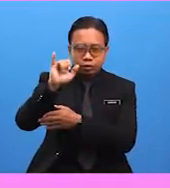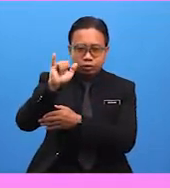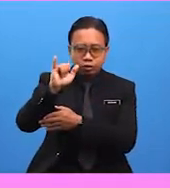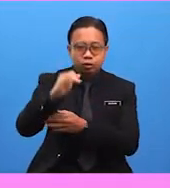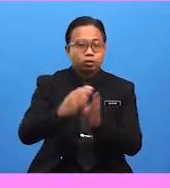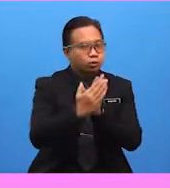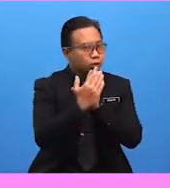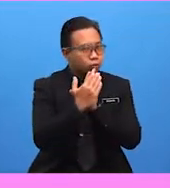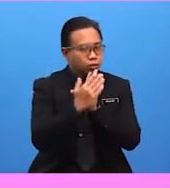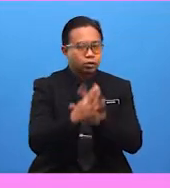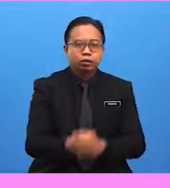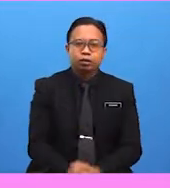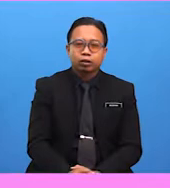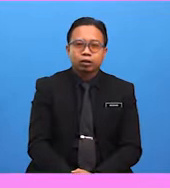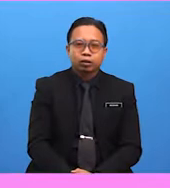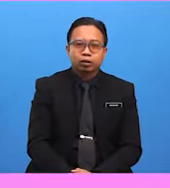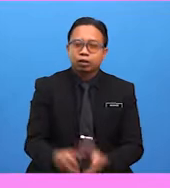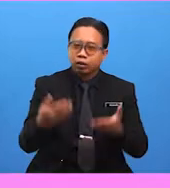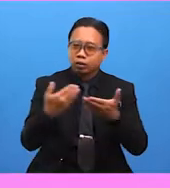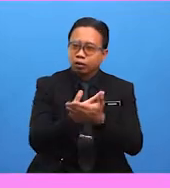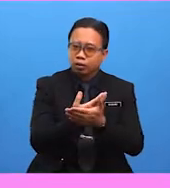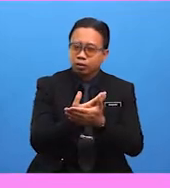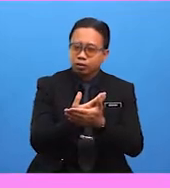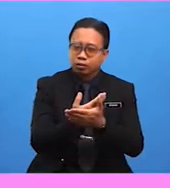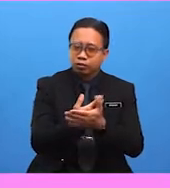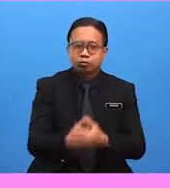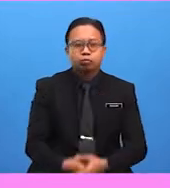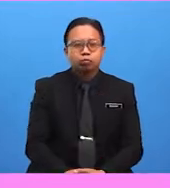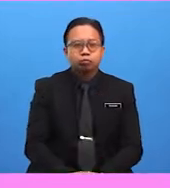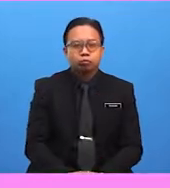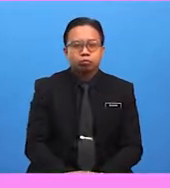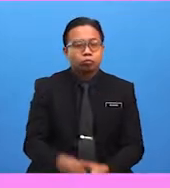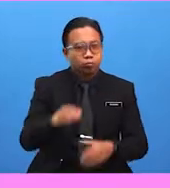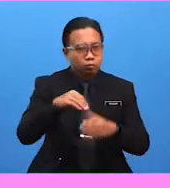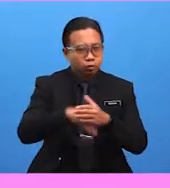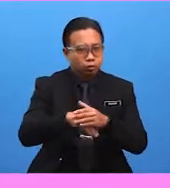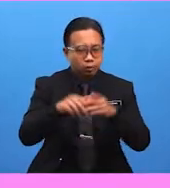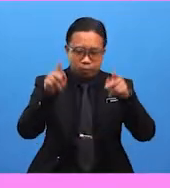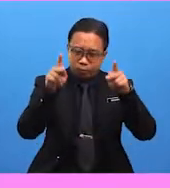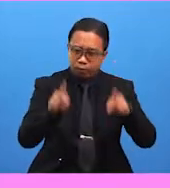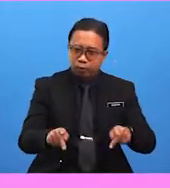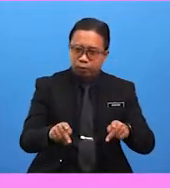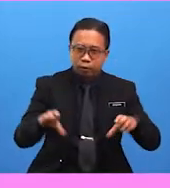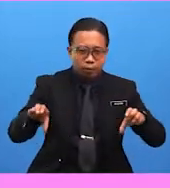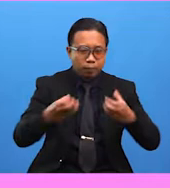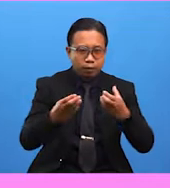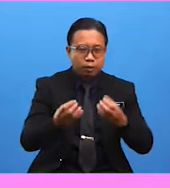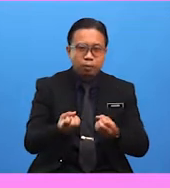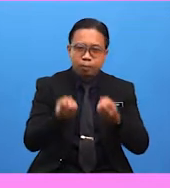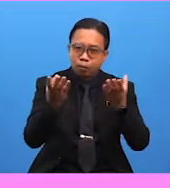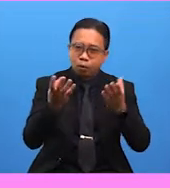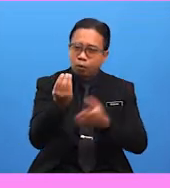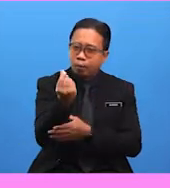sandwiches, there is a new trend among people who are making more